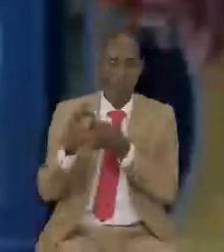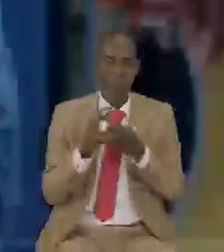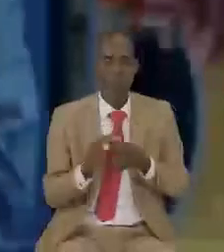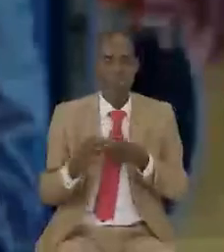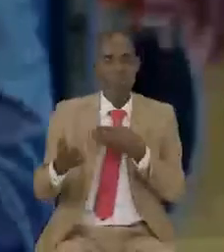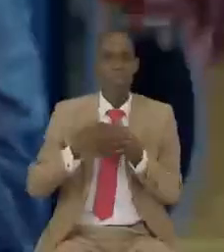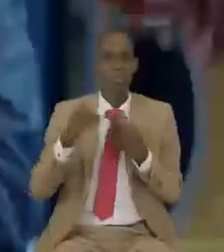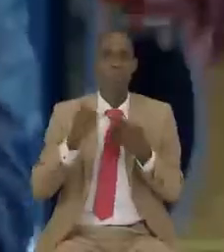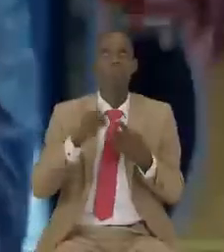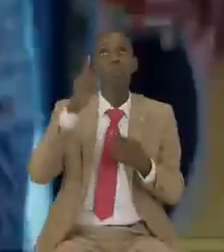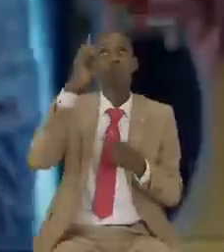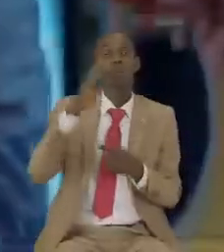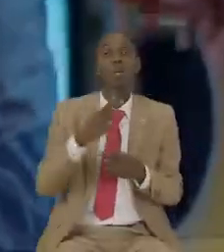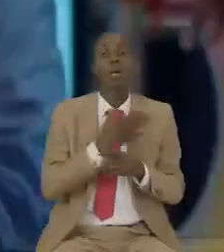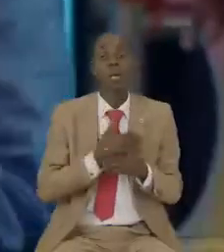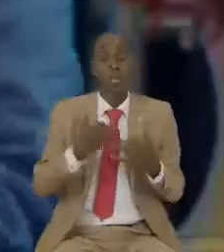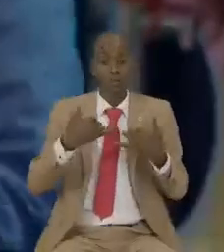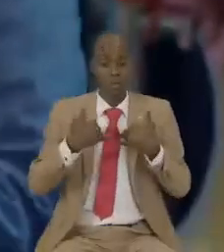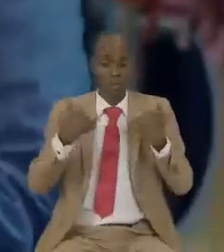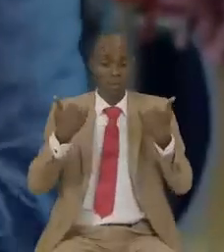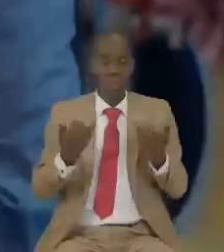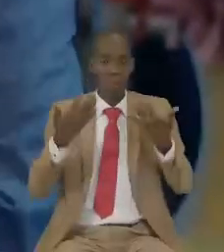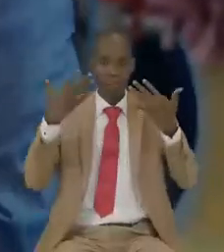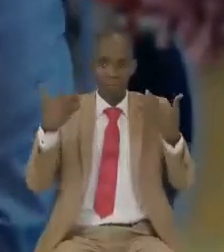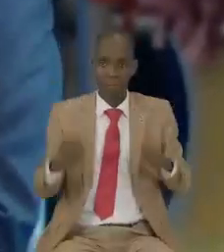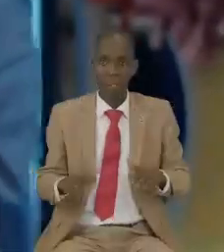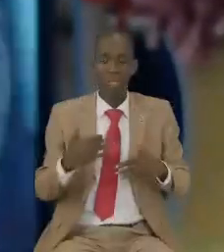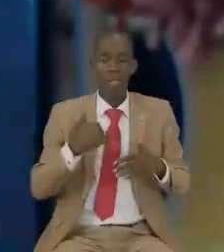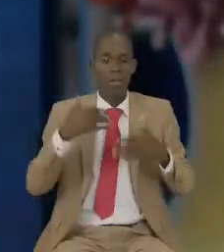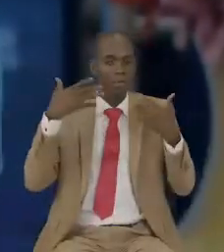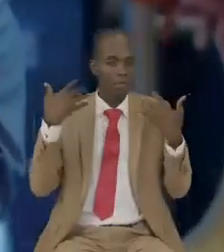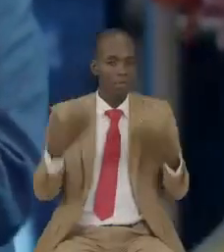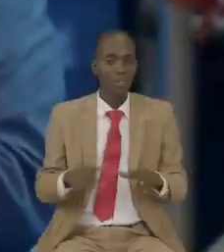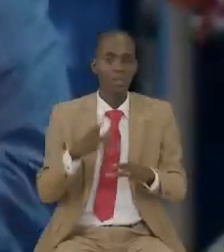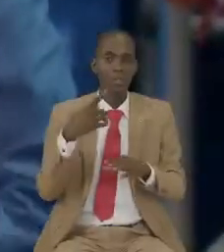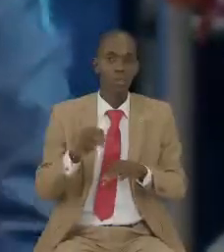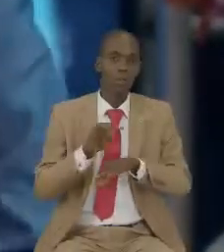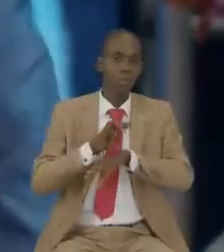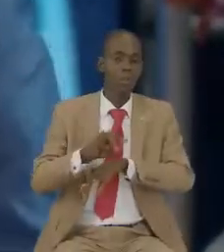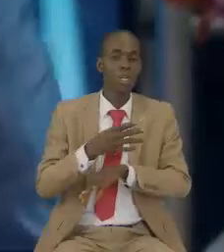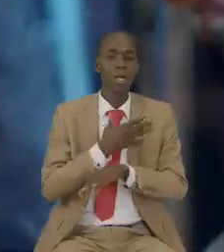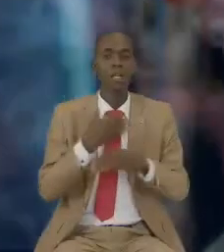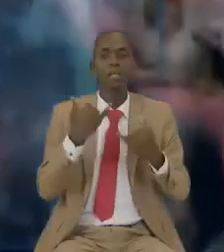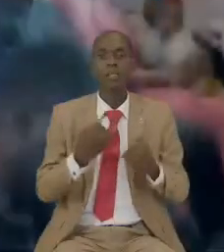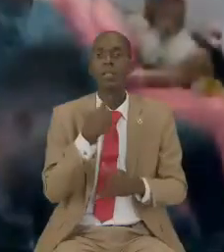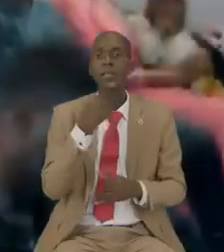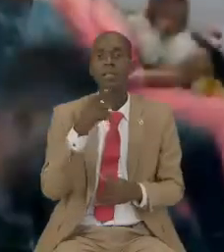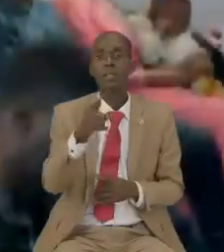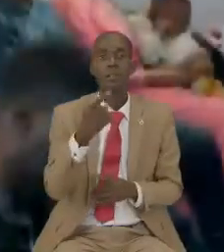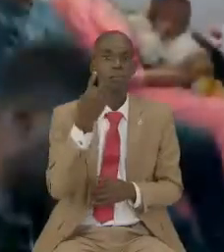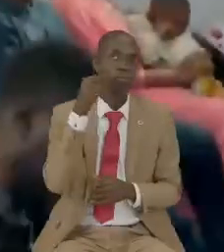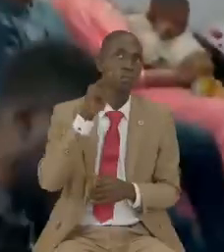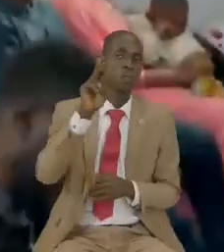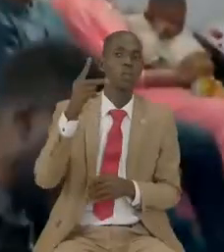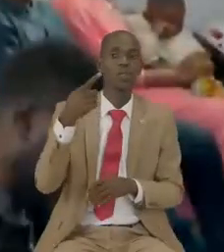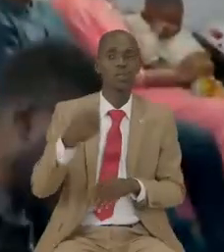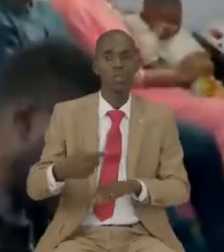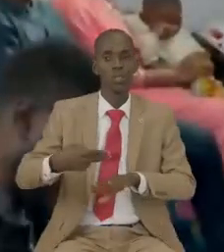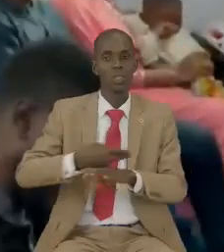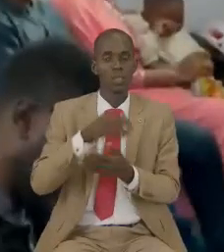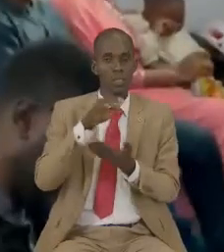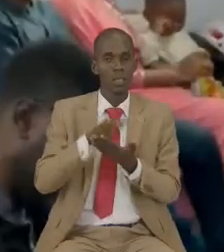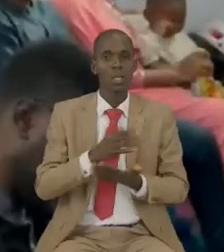And he has now done, he has effected his ministry as he tells you, behold the Lamb. And if